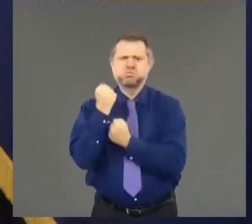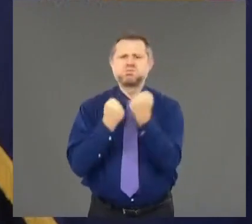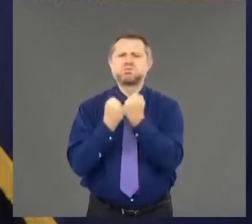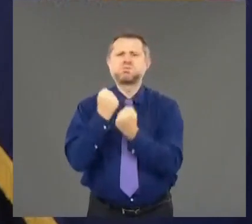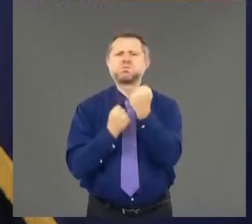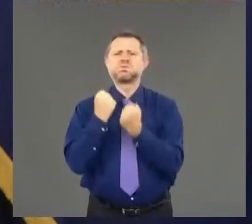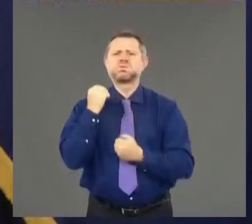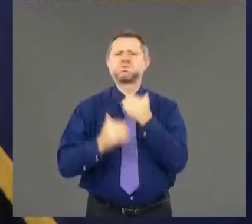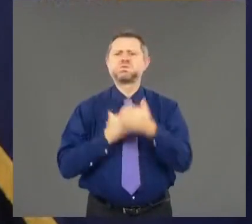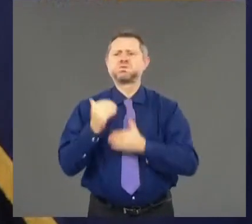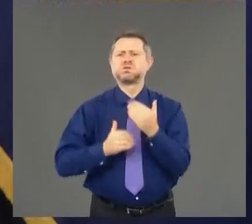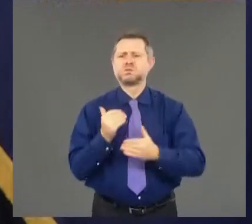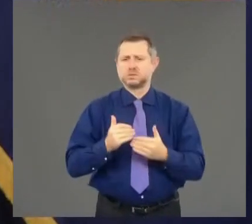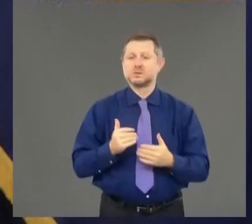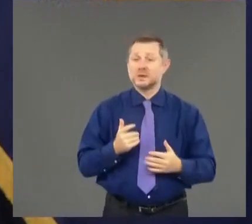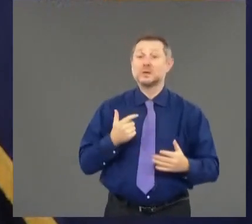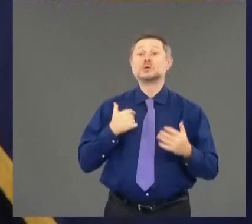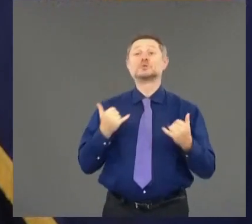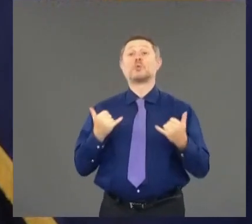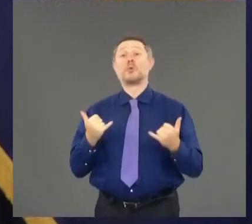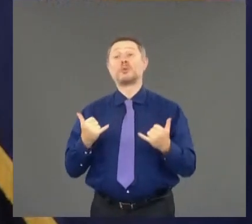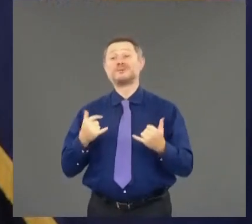Now you're in government.